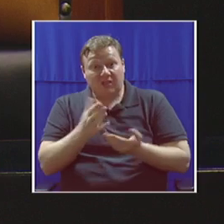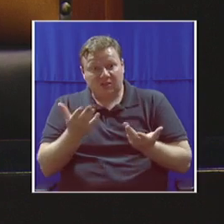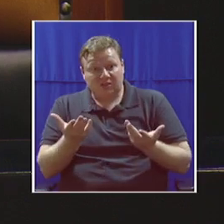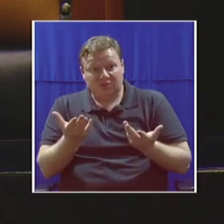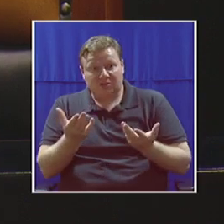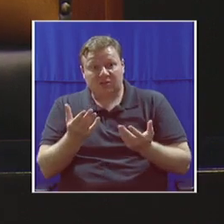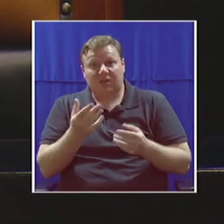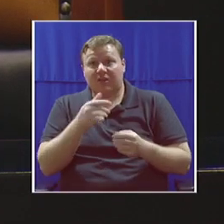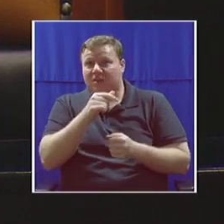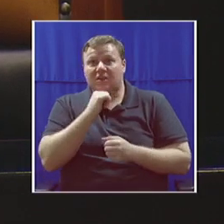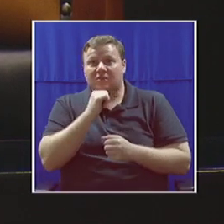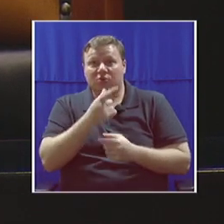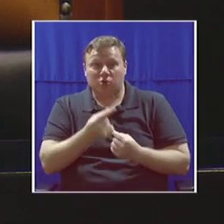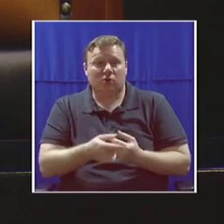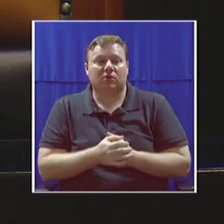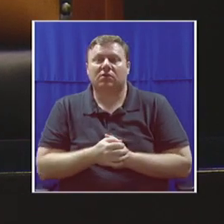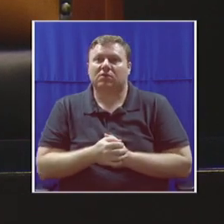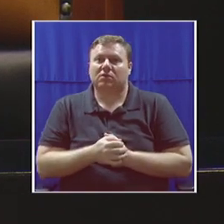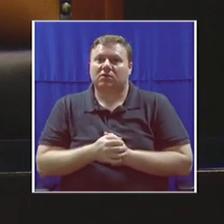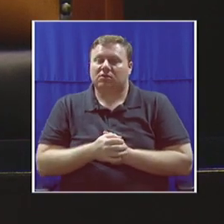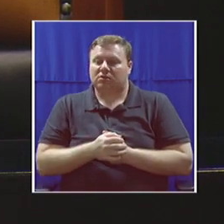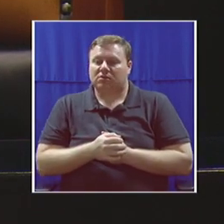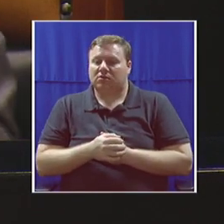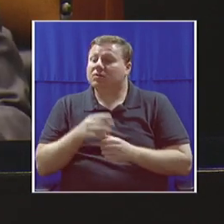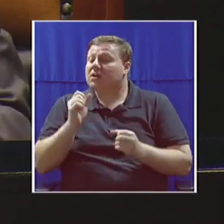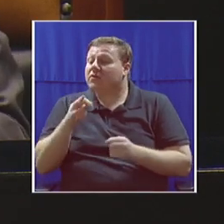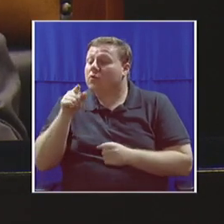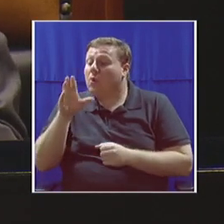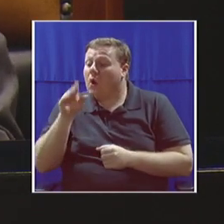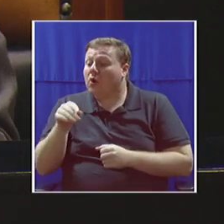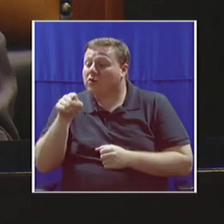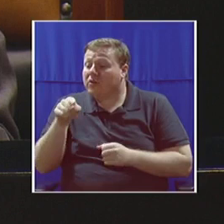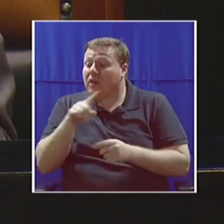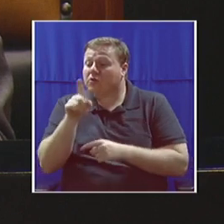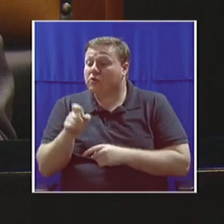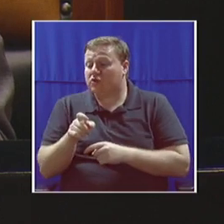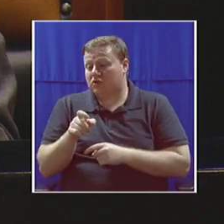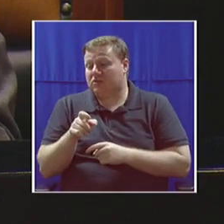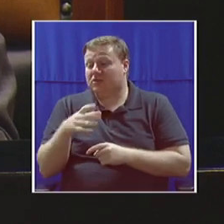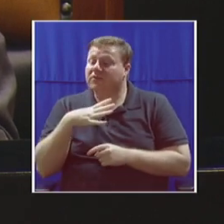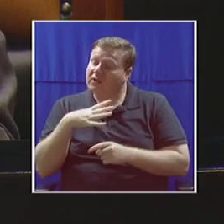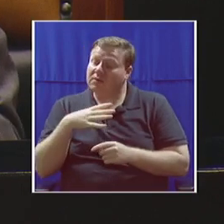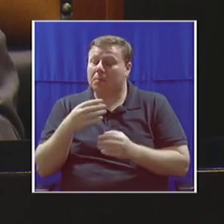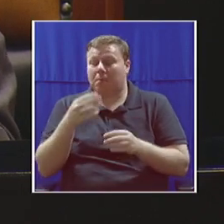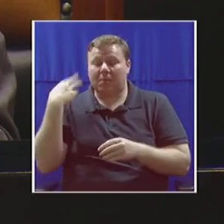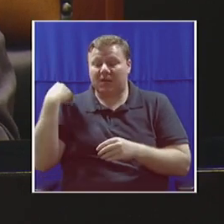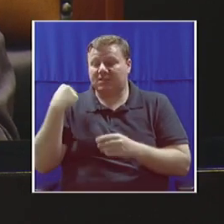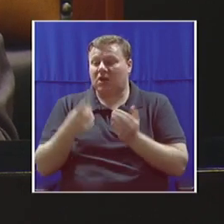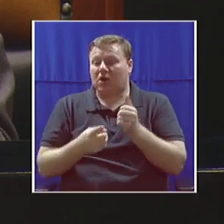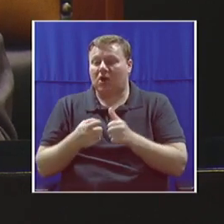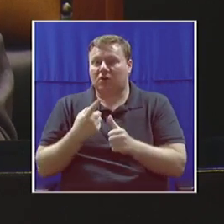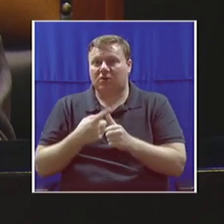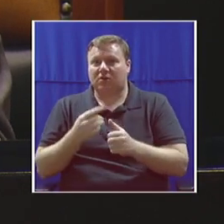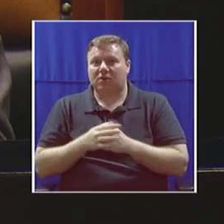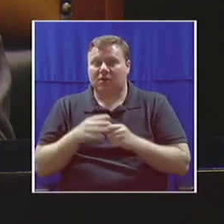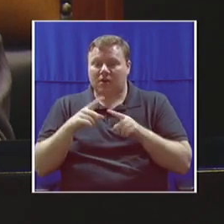that question then the minister would have been in a position to do so the original question is asking about the total